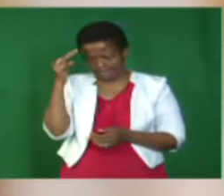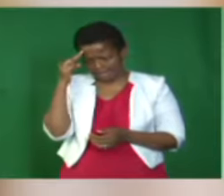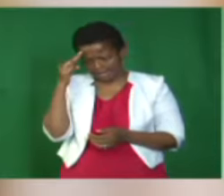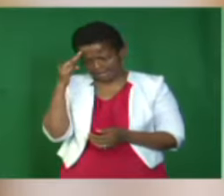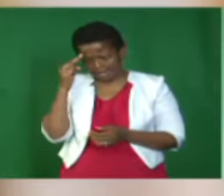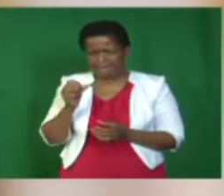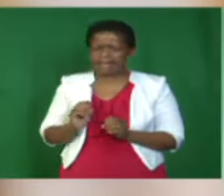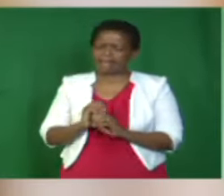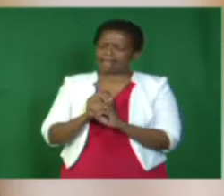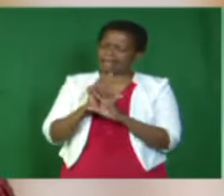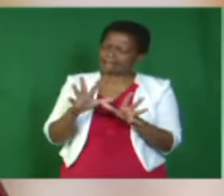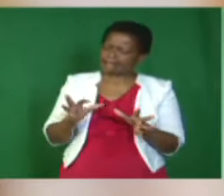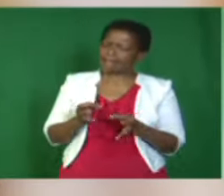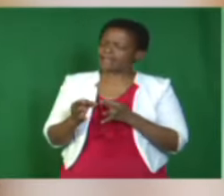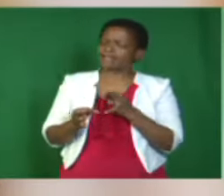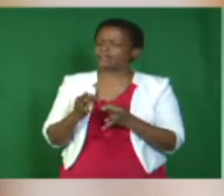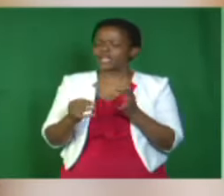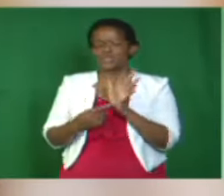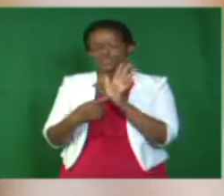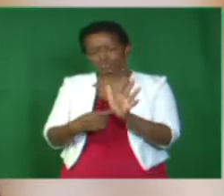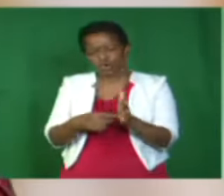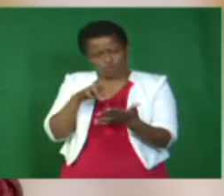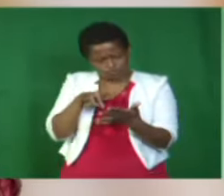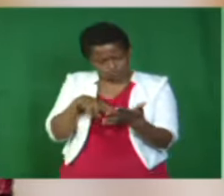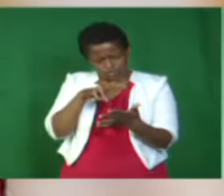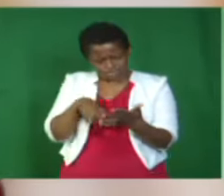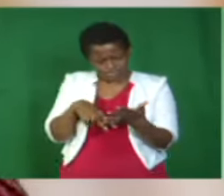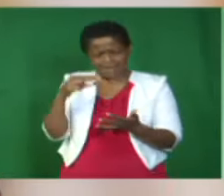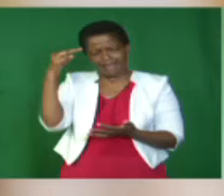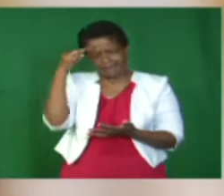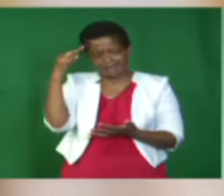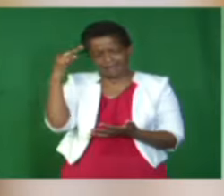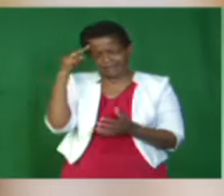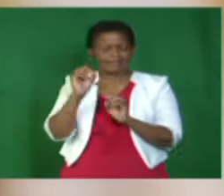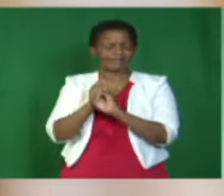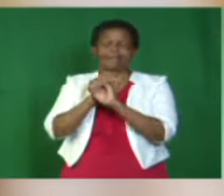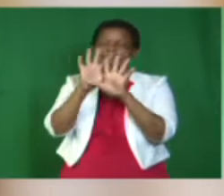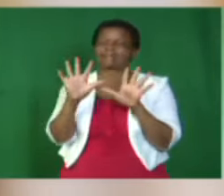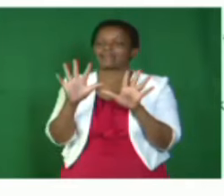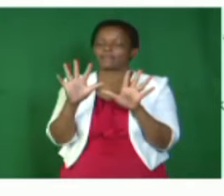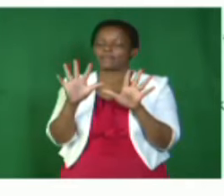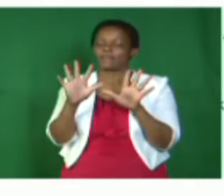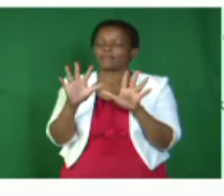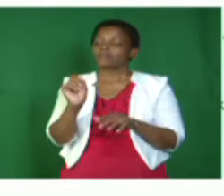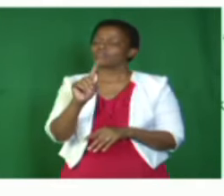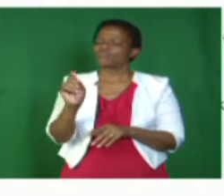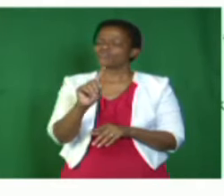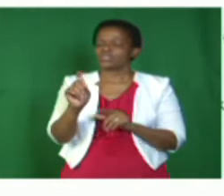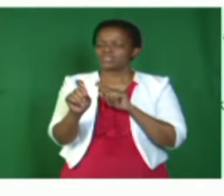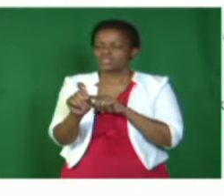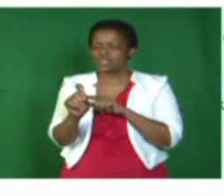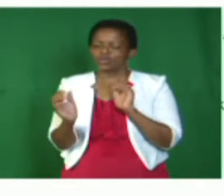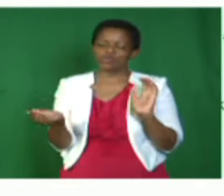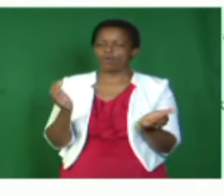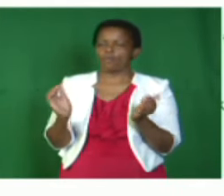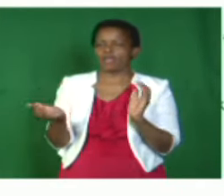require you to show that you have actually read and you have maybe understood the text. Questions that will want you to compare and